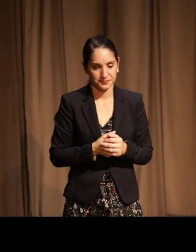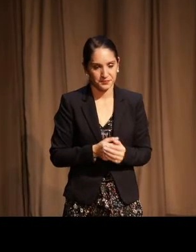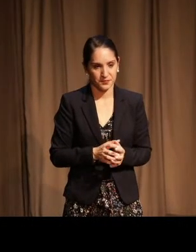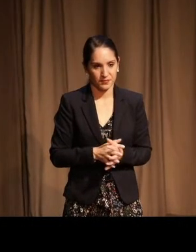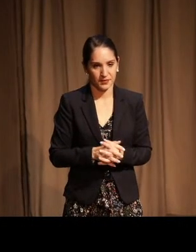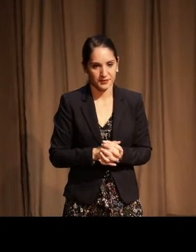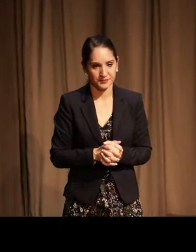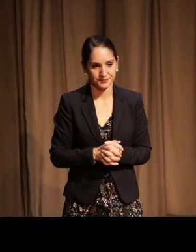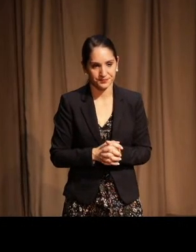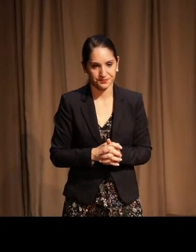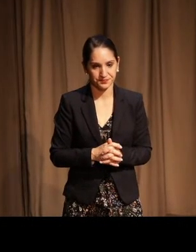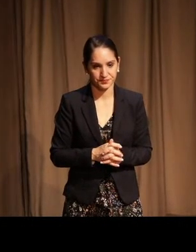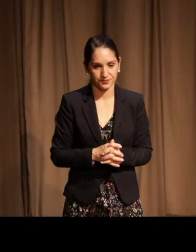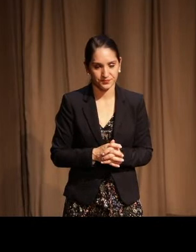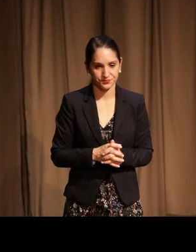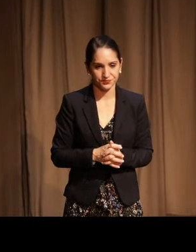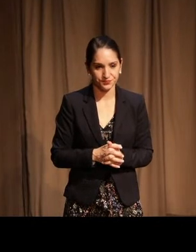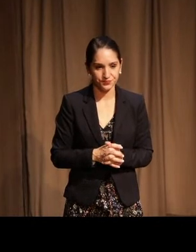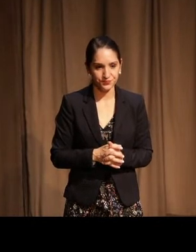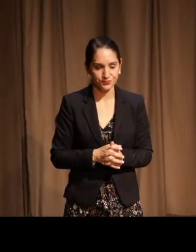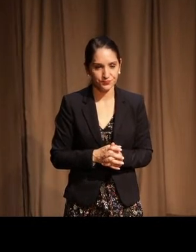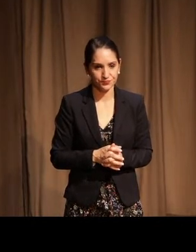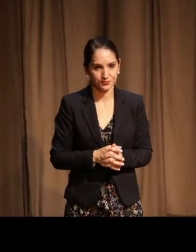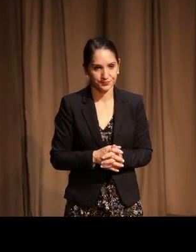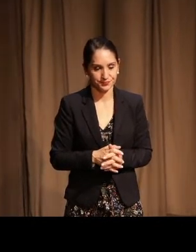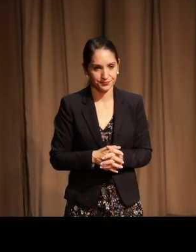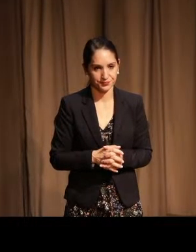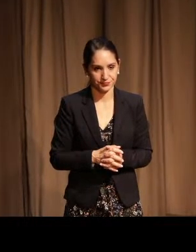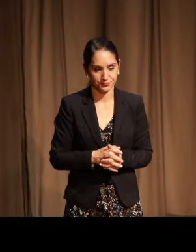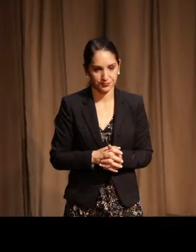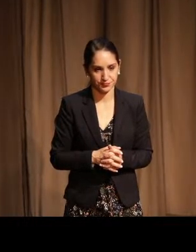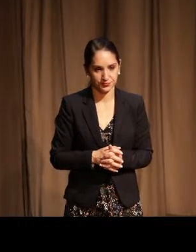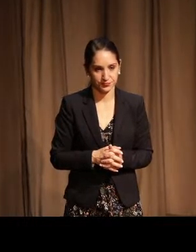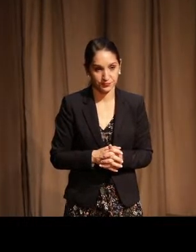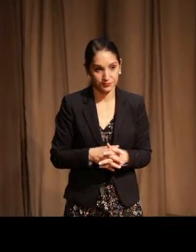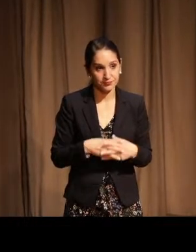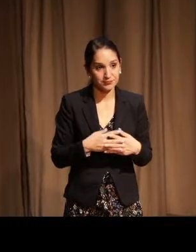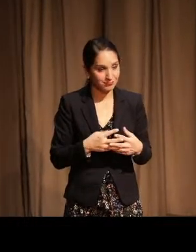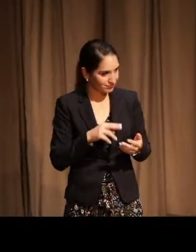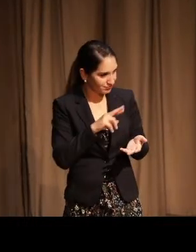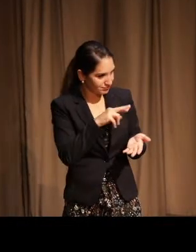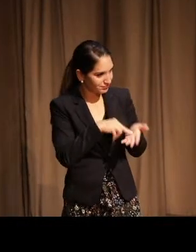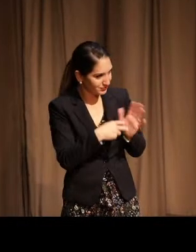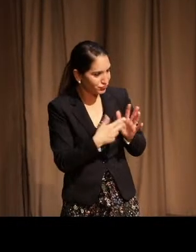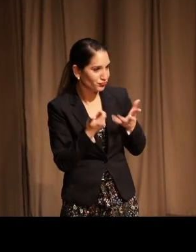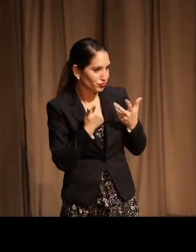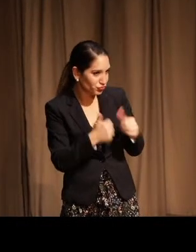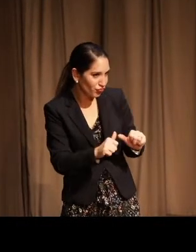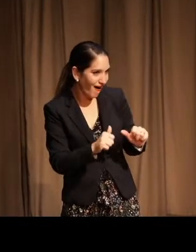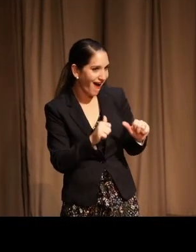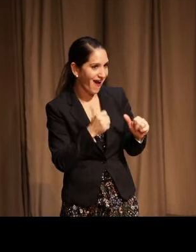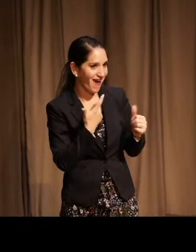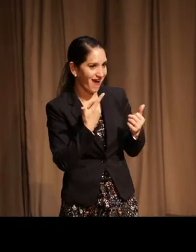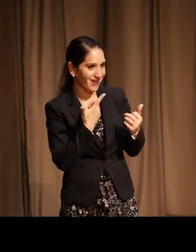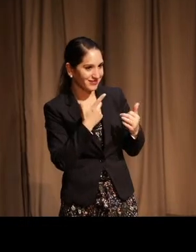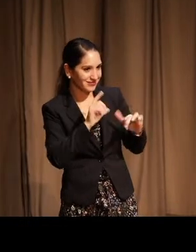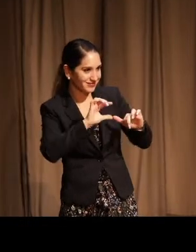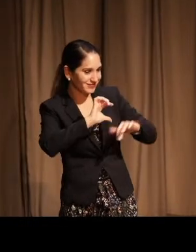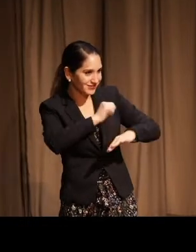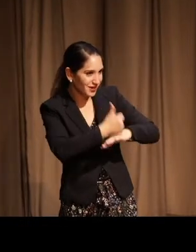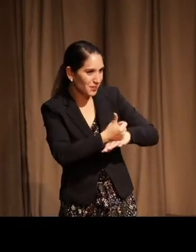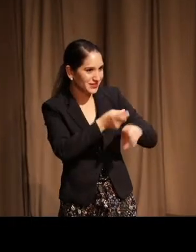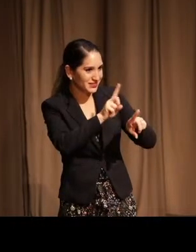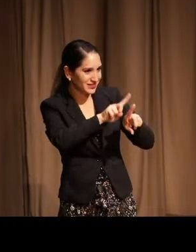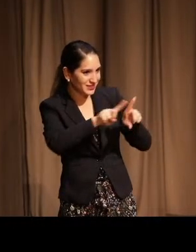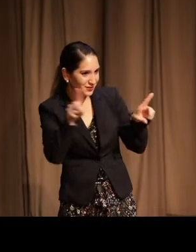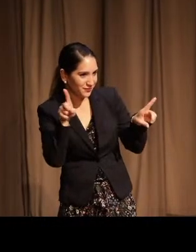filha da puta. So you try to go in a different direction. Yeah. That's what you said if you couldn't hear